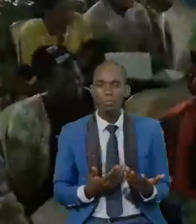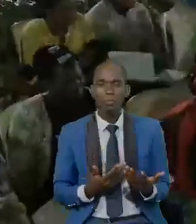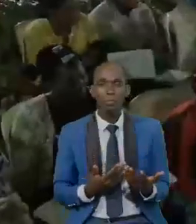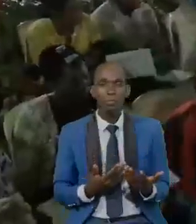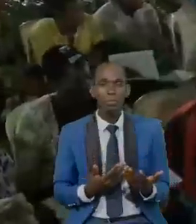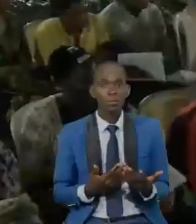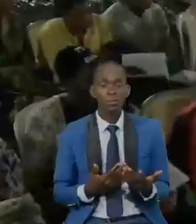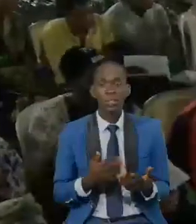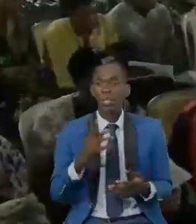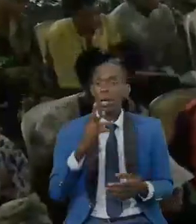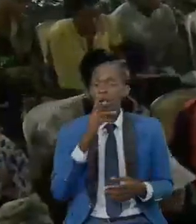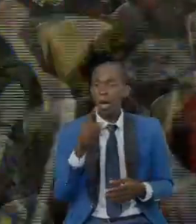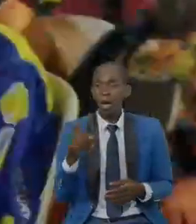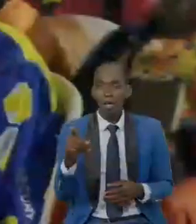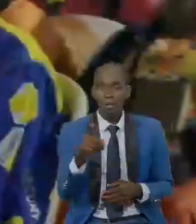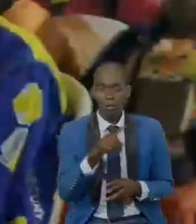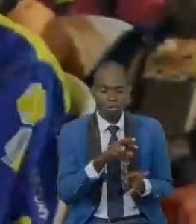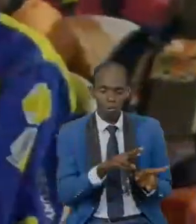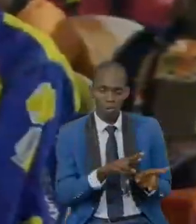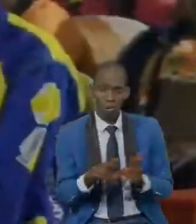Are you ready for him?